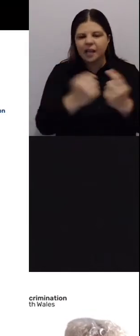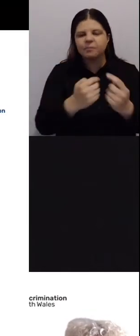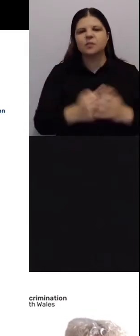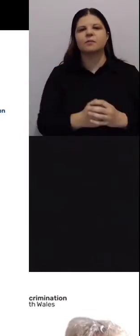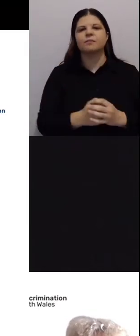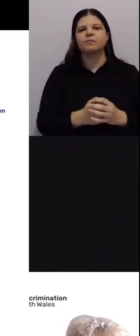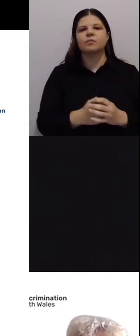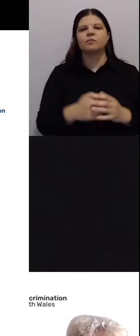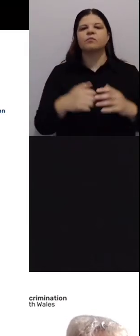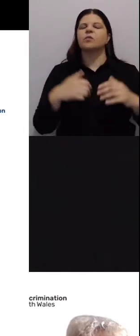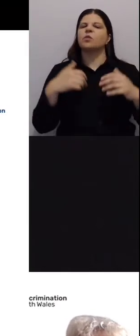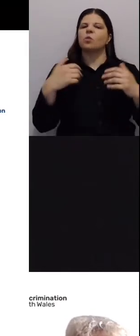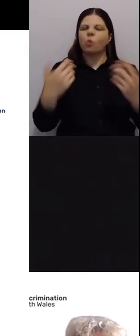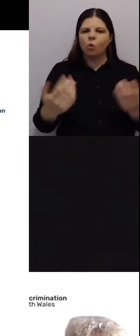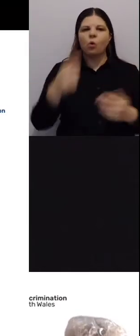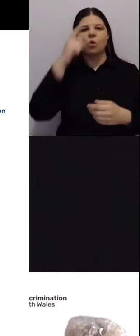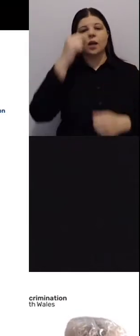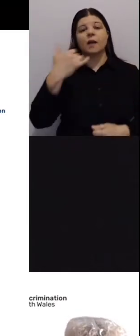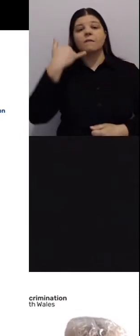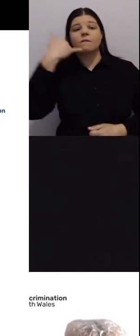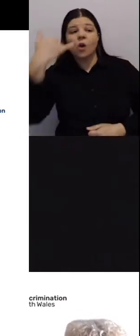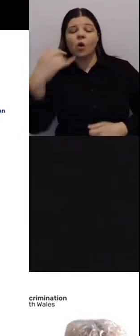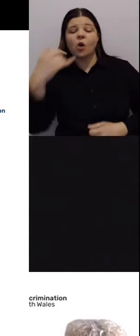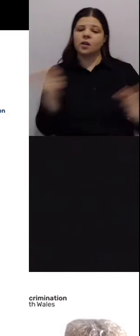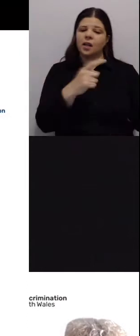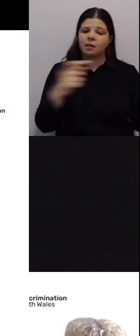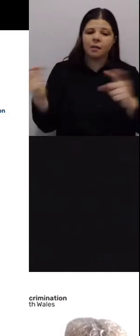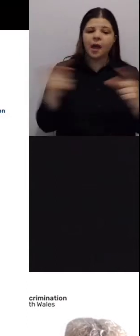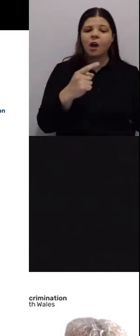shuttle negotiations by phone and email.